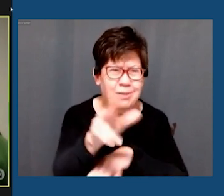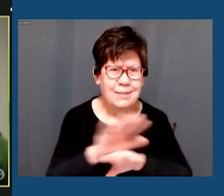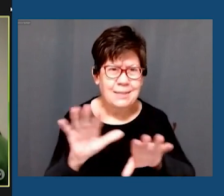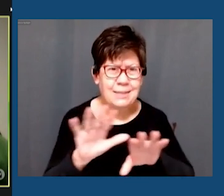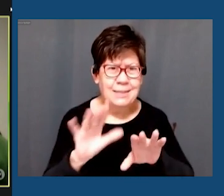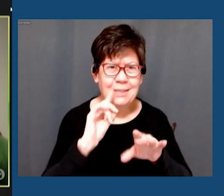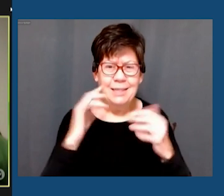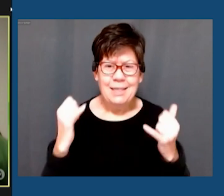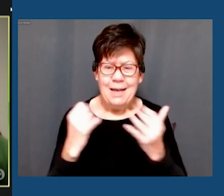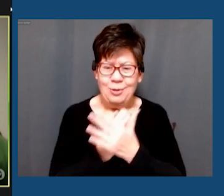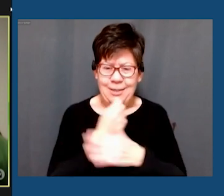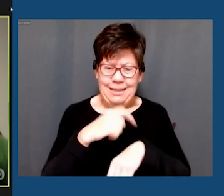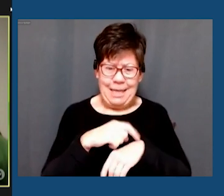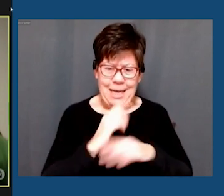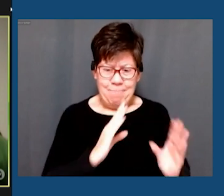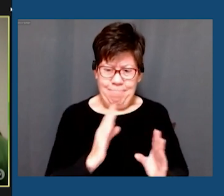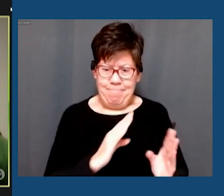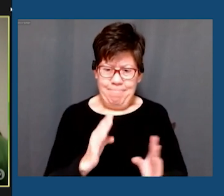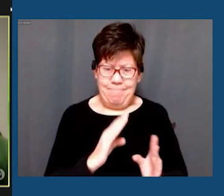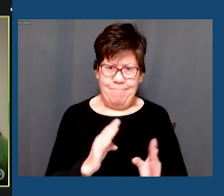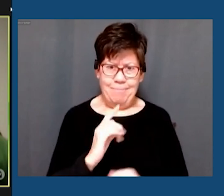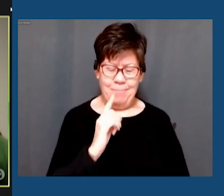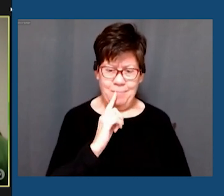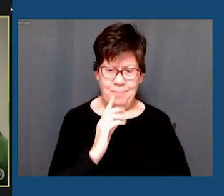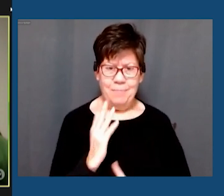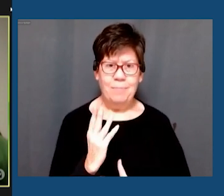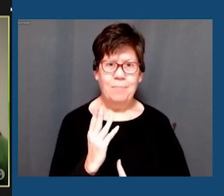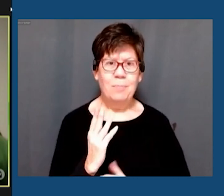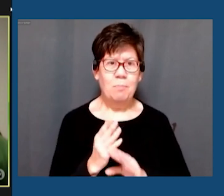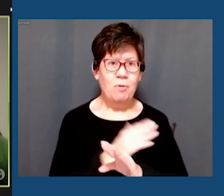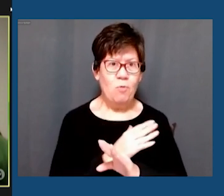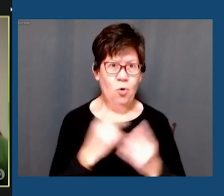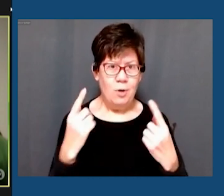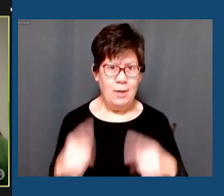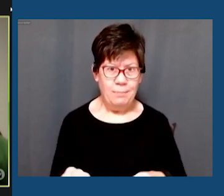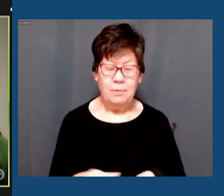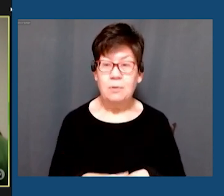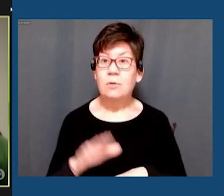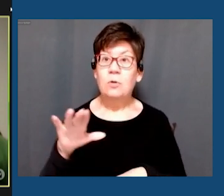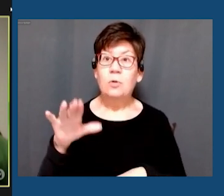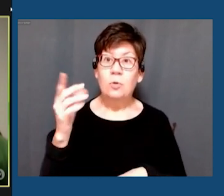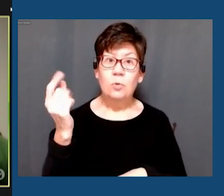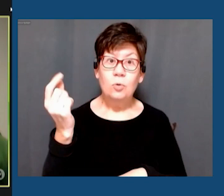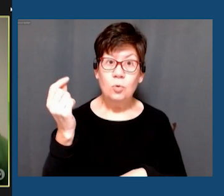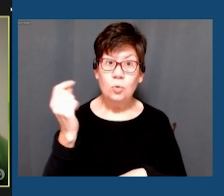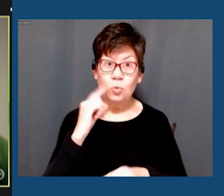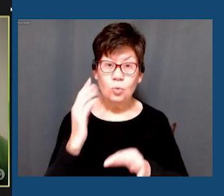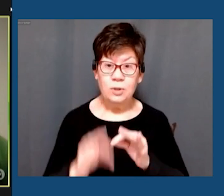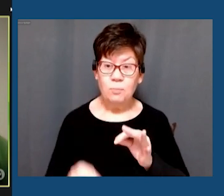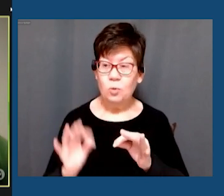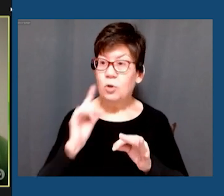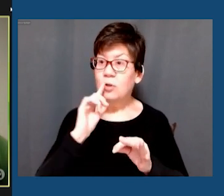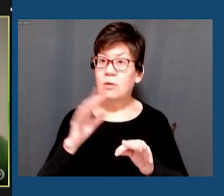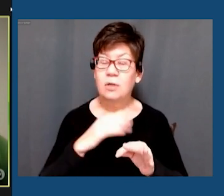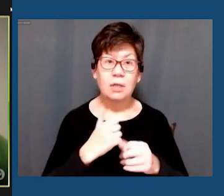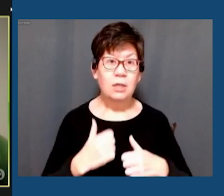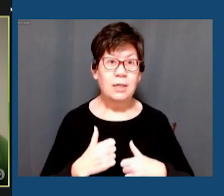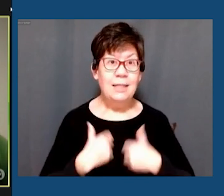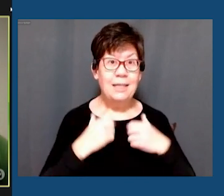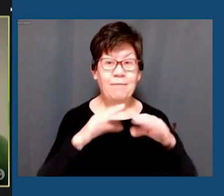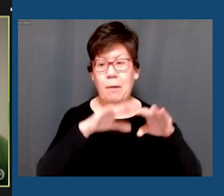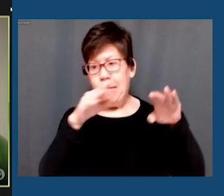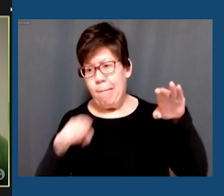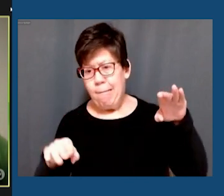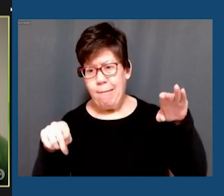ahead of the issue. And that is the most simple thing you can do sometimes in these low-lying areas is to clean out storm drains. Make sure there's